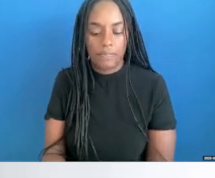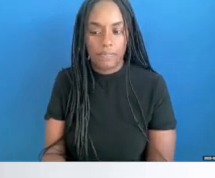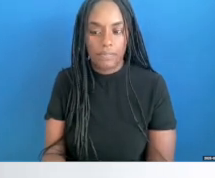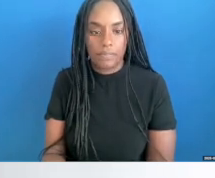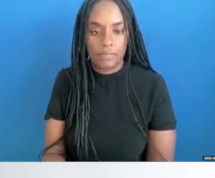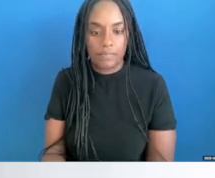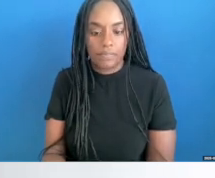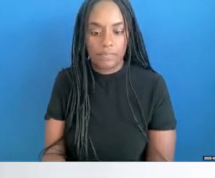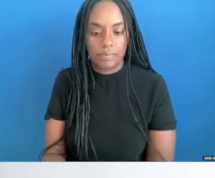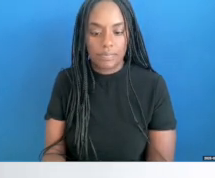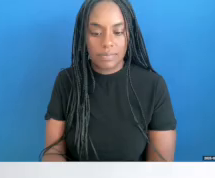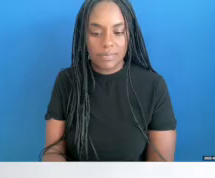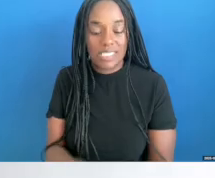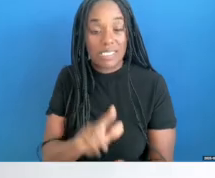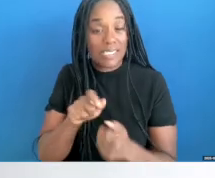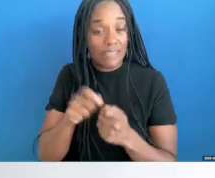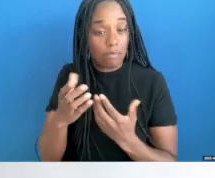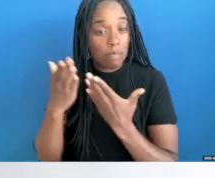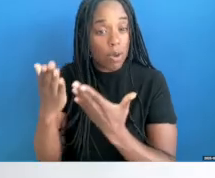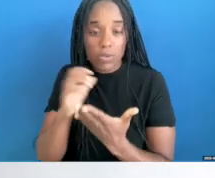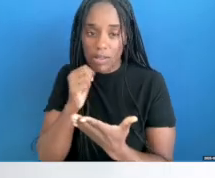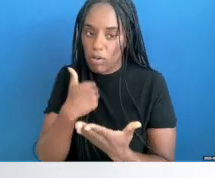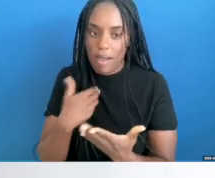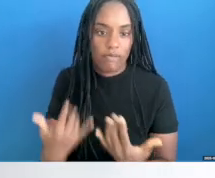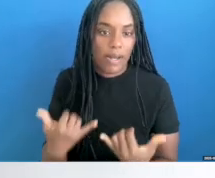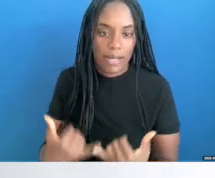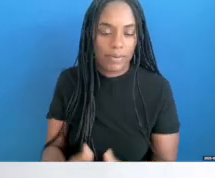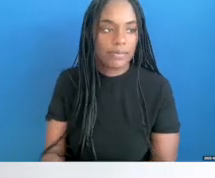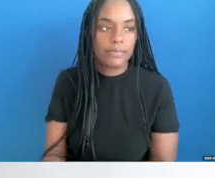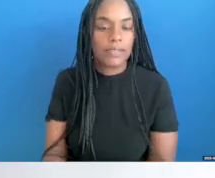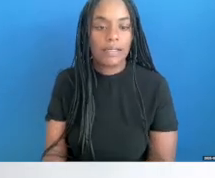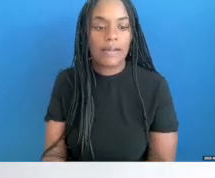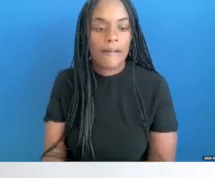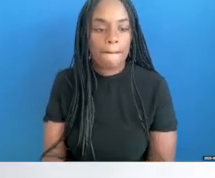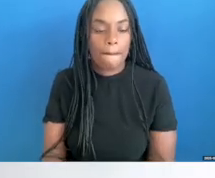proposals right now. I mean, I think for this upcoming year,